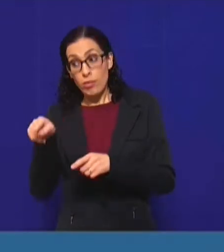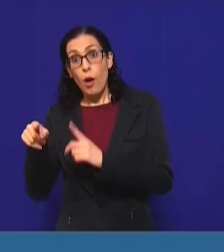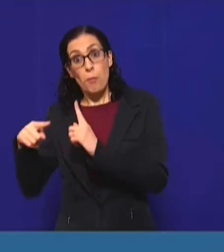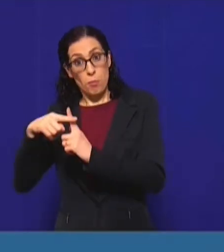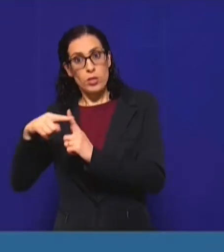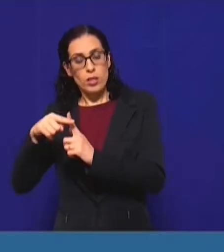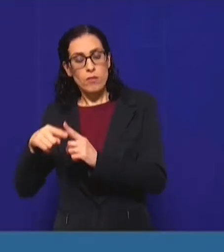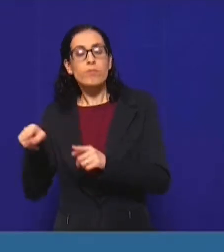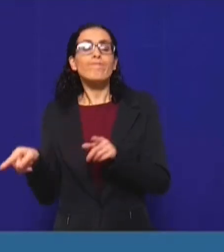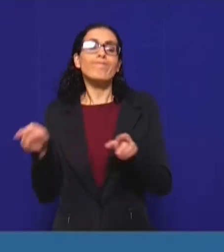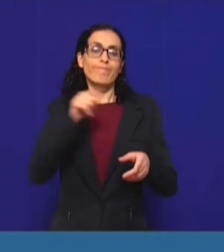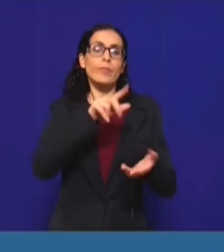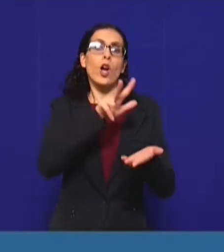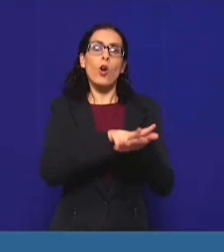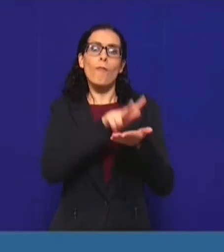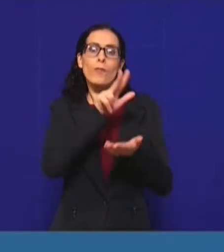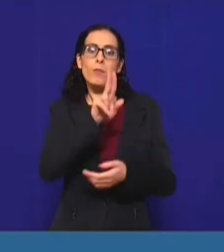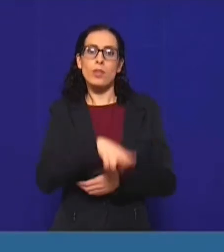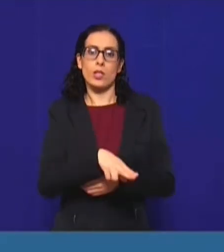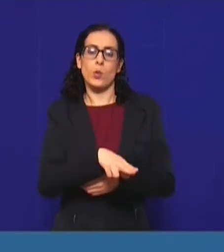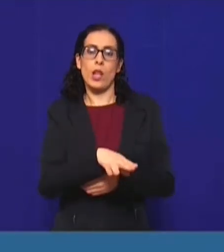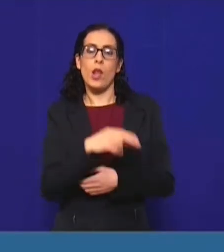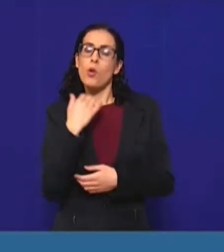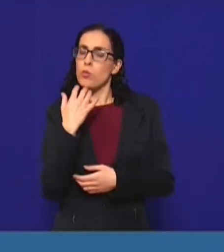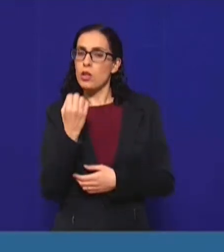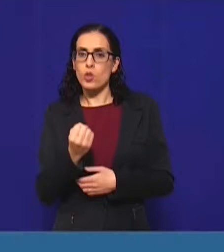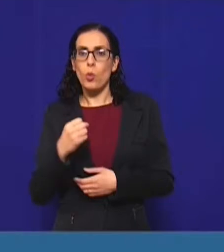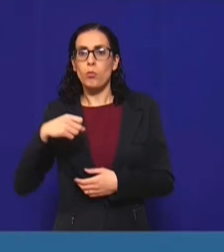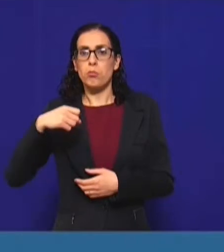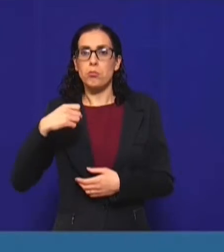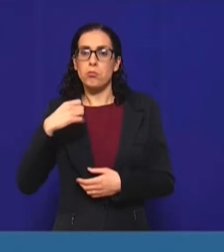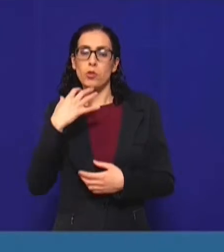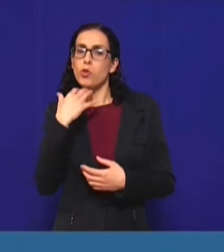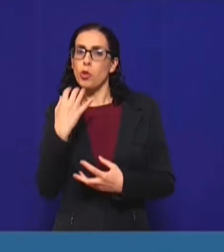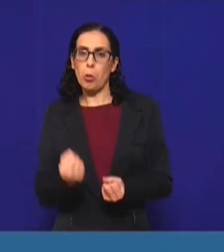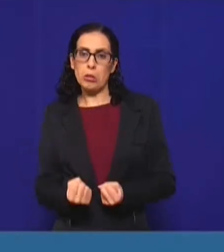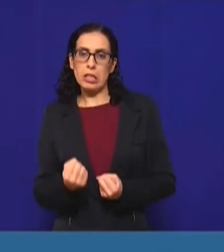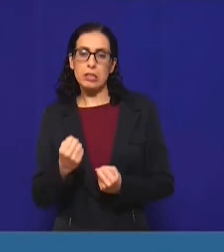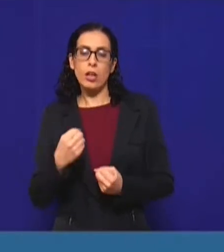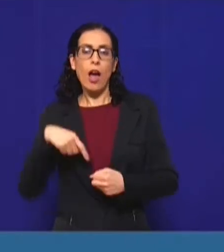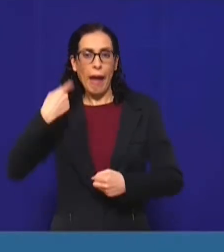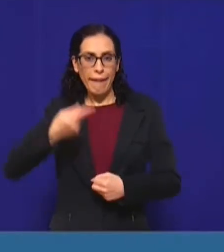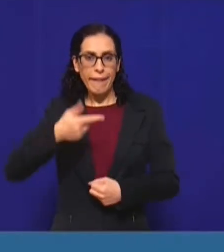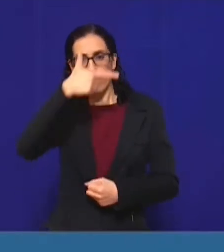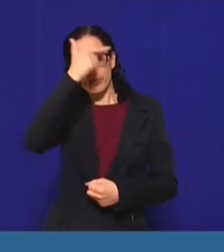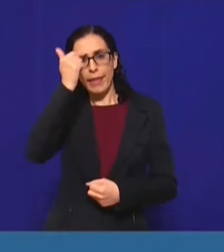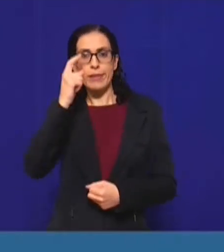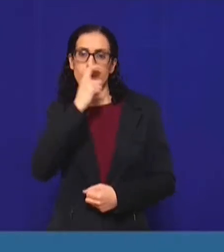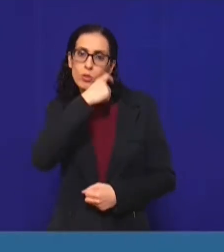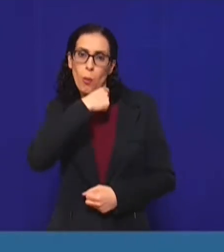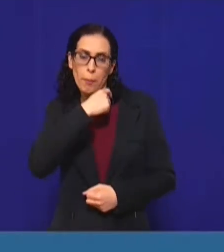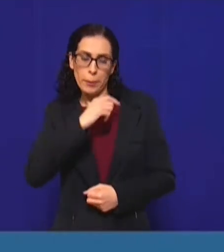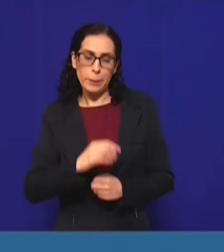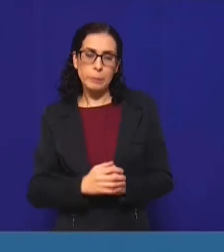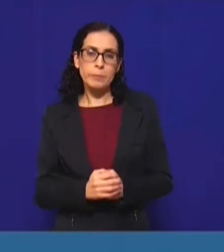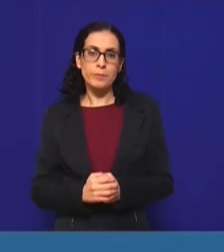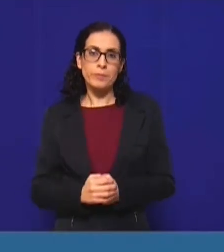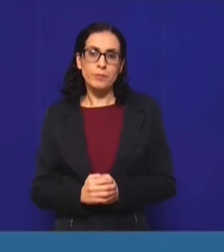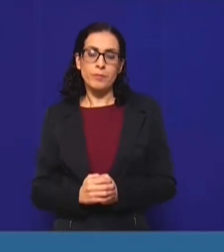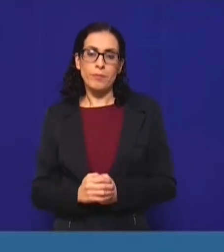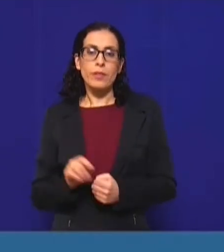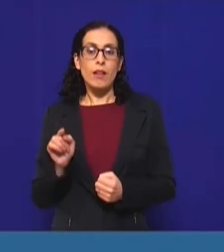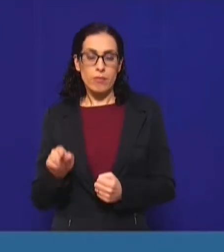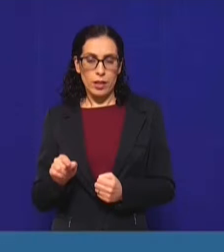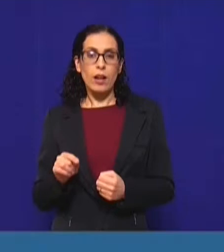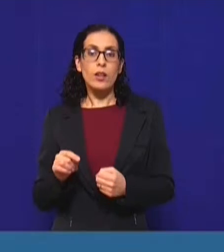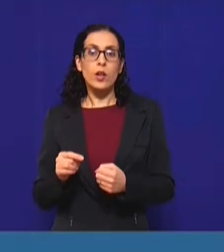as confirmatory positive, and there is no need to retest by means of PCR swab. So these are being included